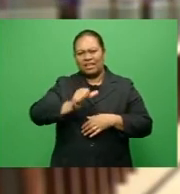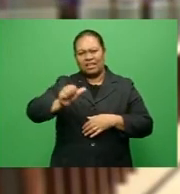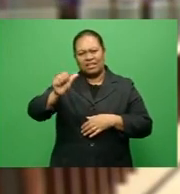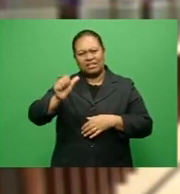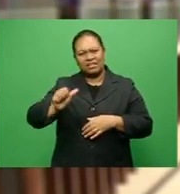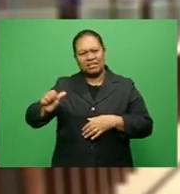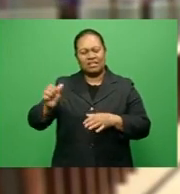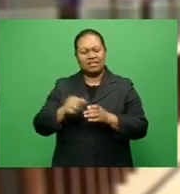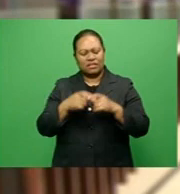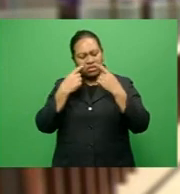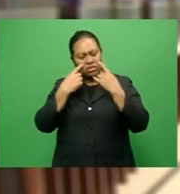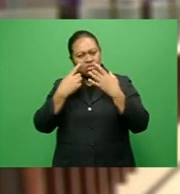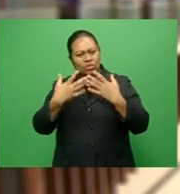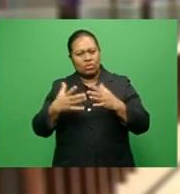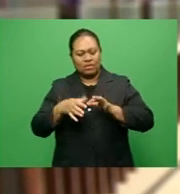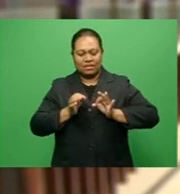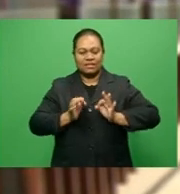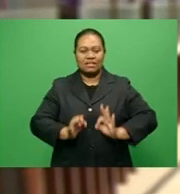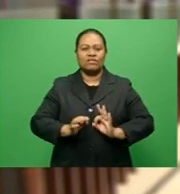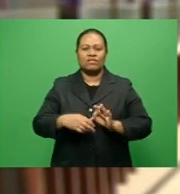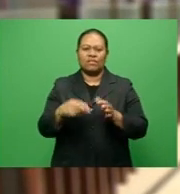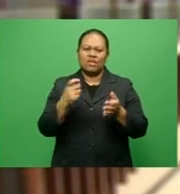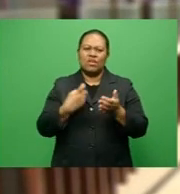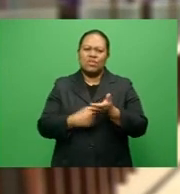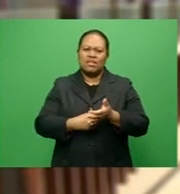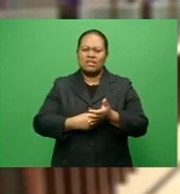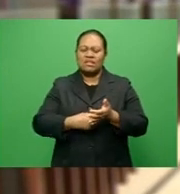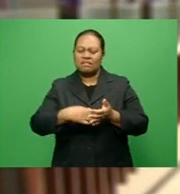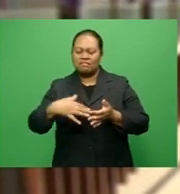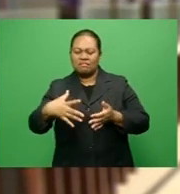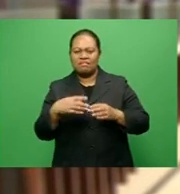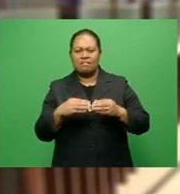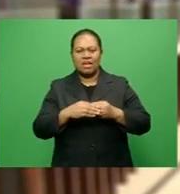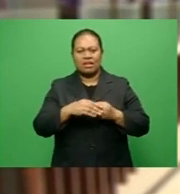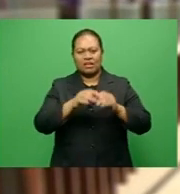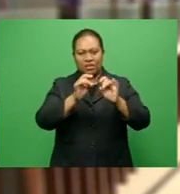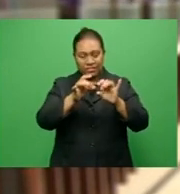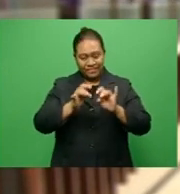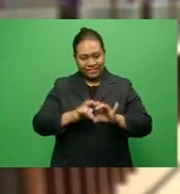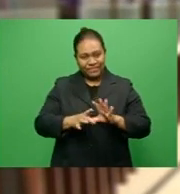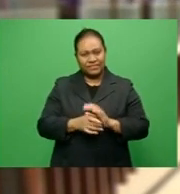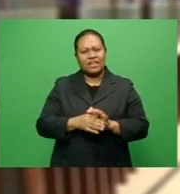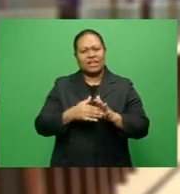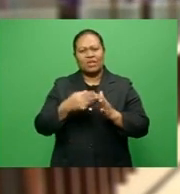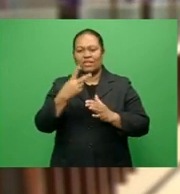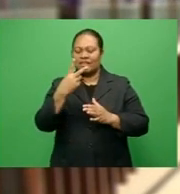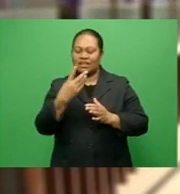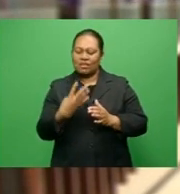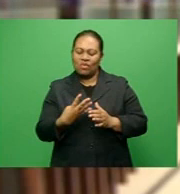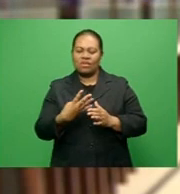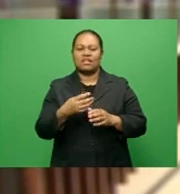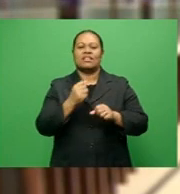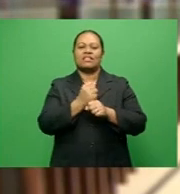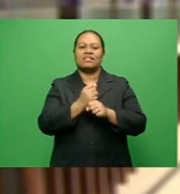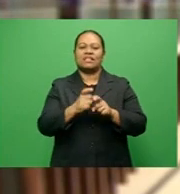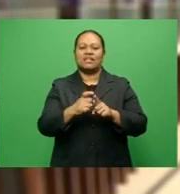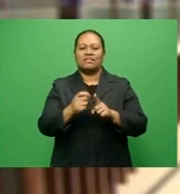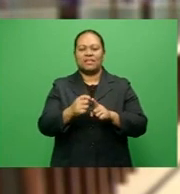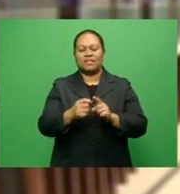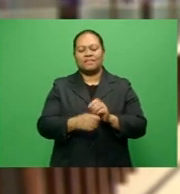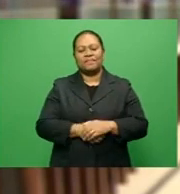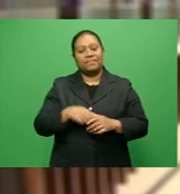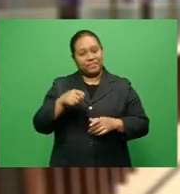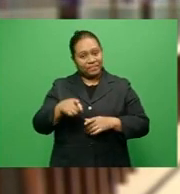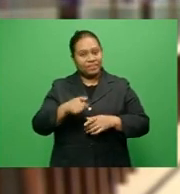the interest rate decision from the Reserve Bank of Australia and the Australian second quarter GDP numbers. That's all